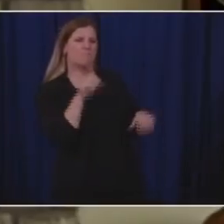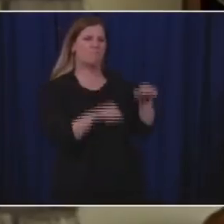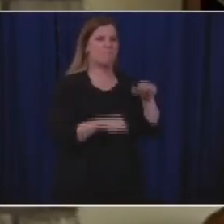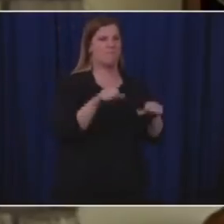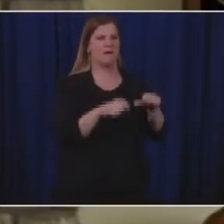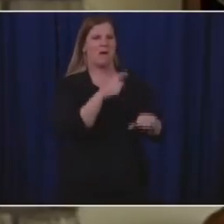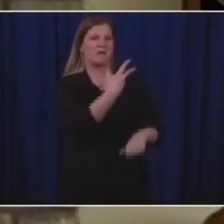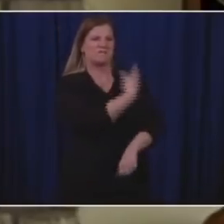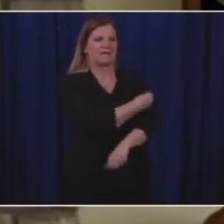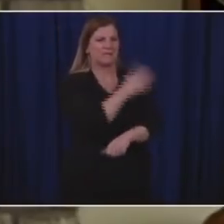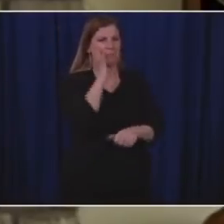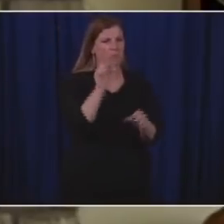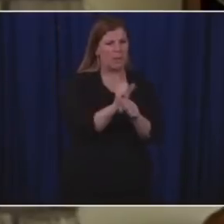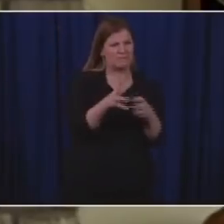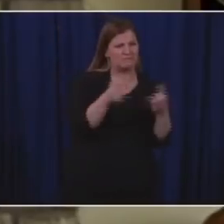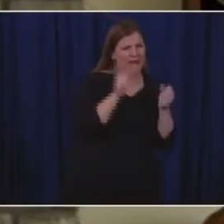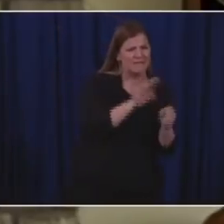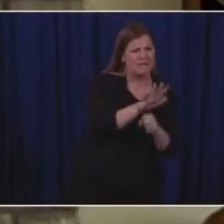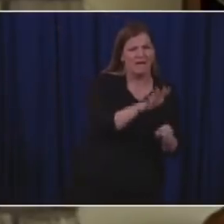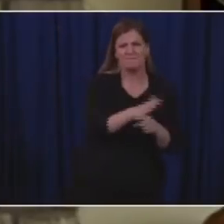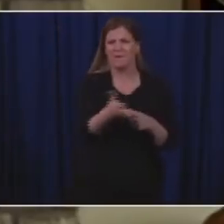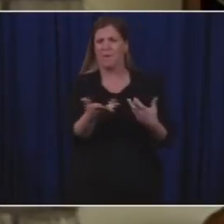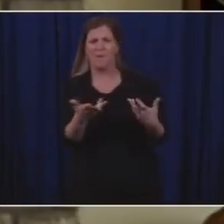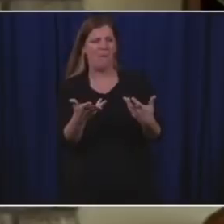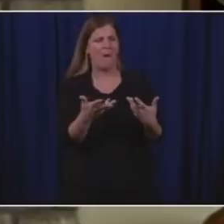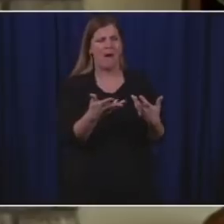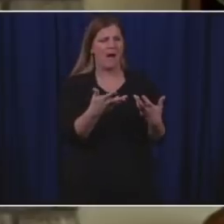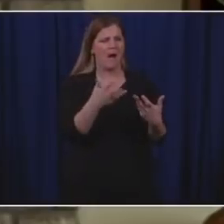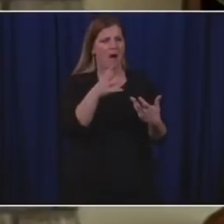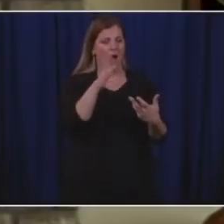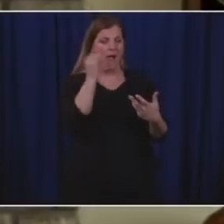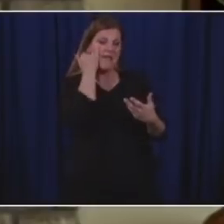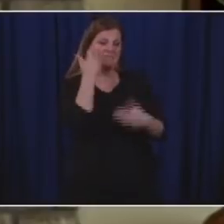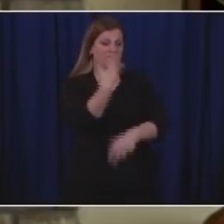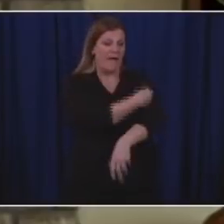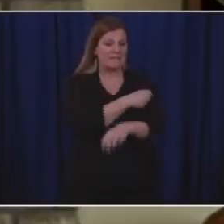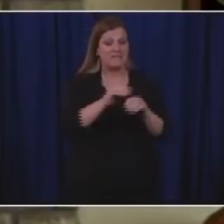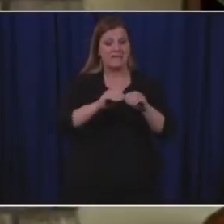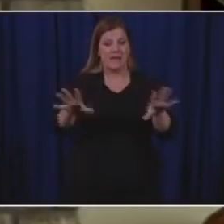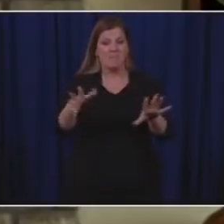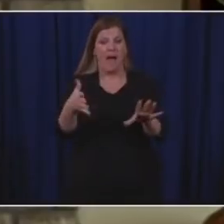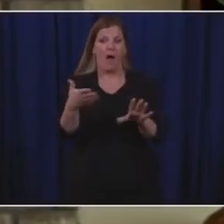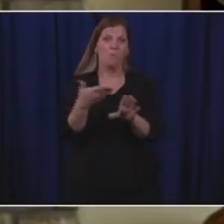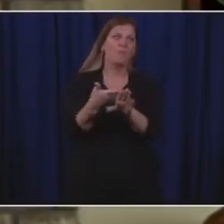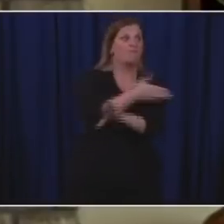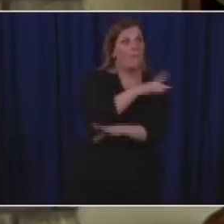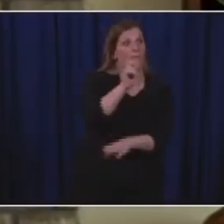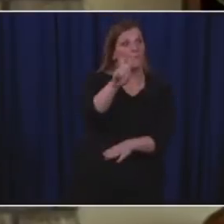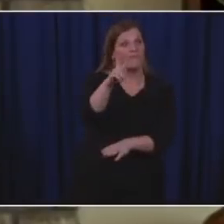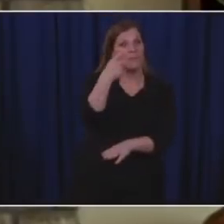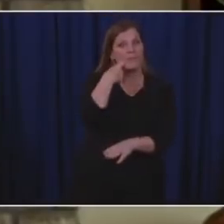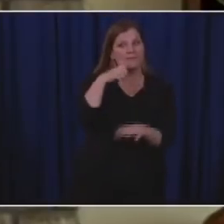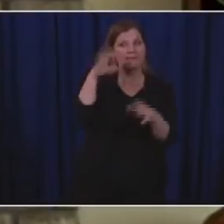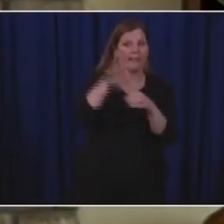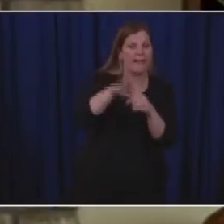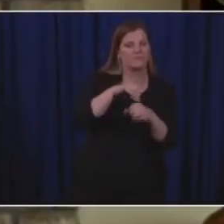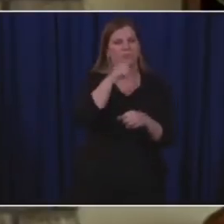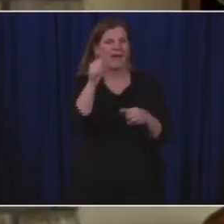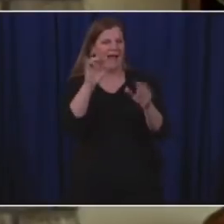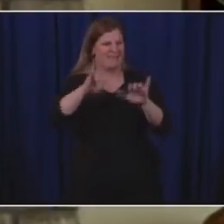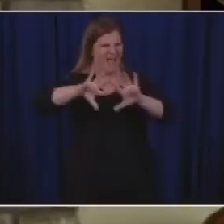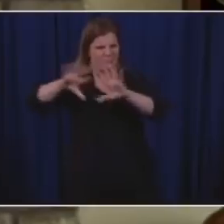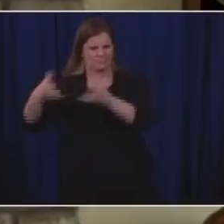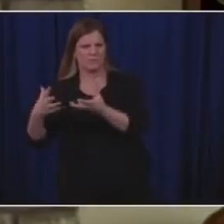quickness of it and whether it was coming out before the November election or not. So how do you, as governor of Ohio, assure